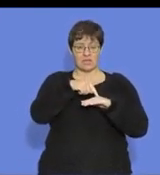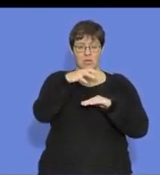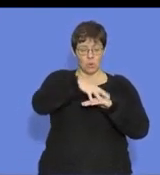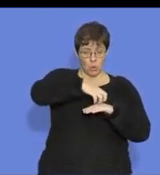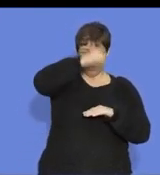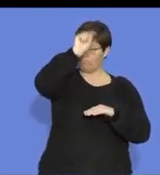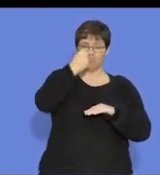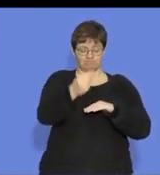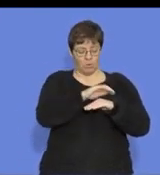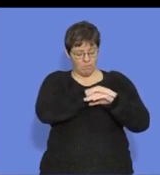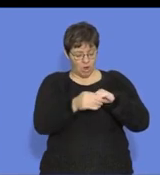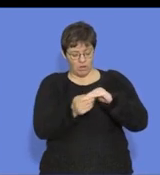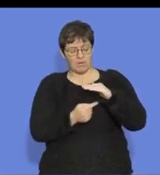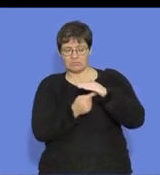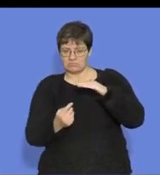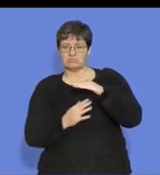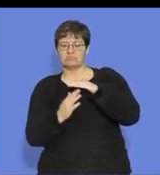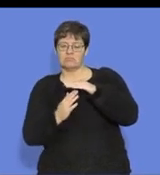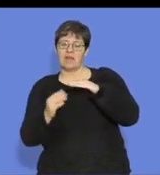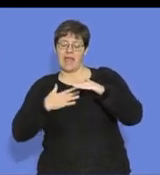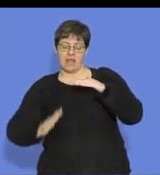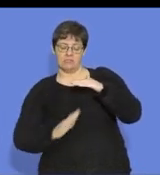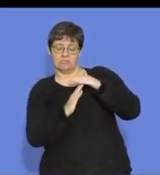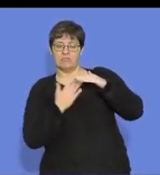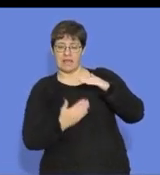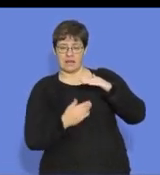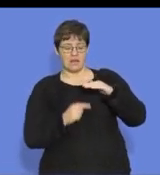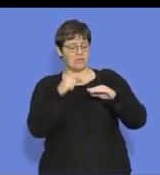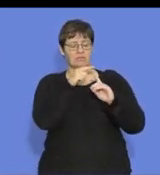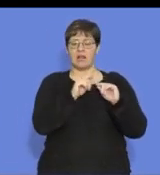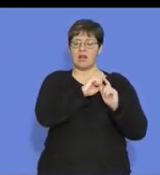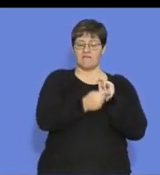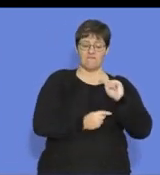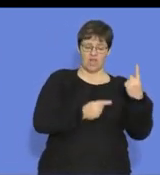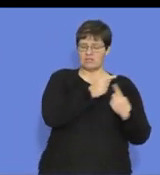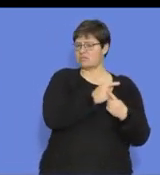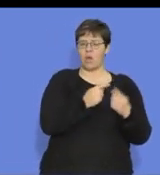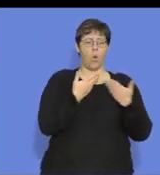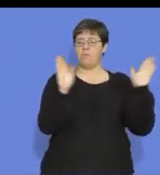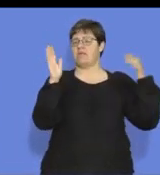here, there's no blockage of this tomato at all.